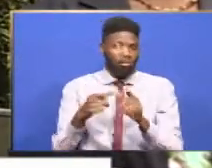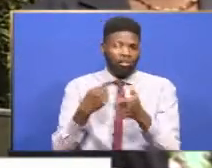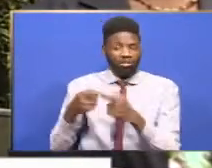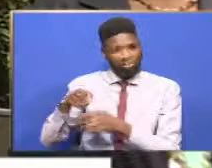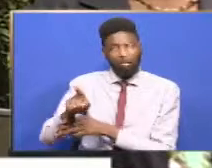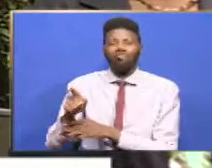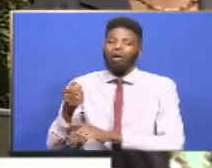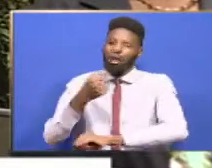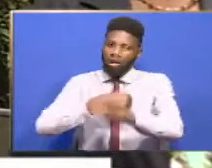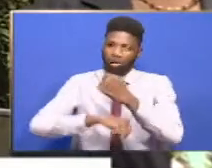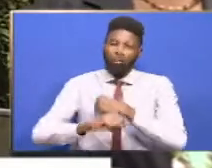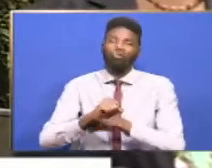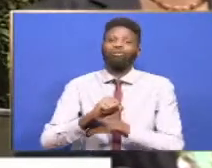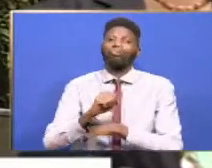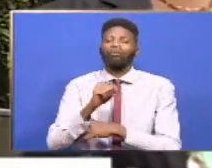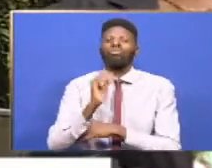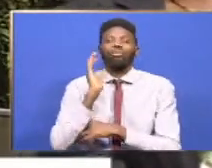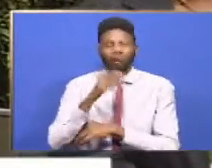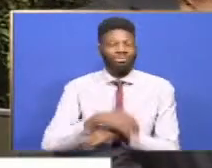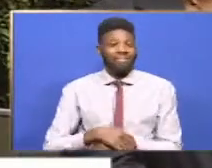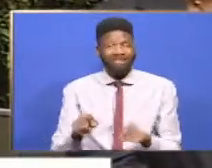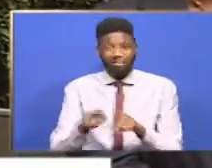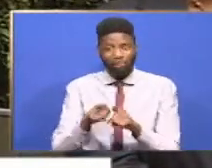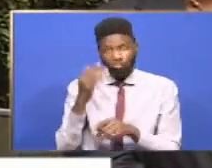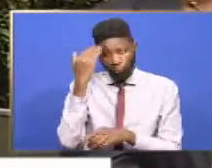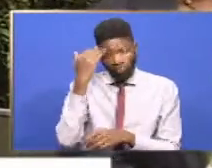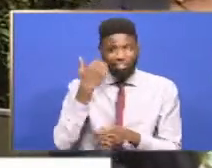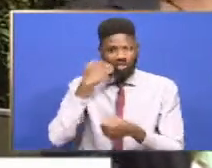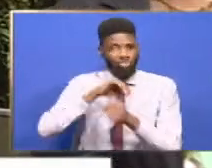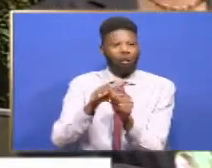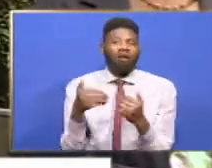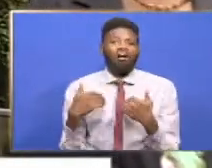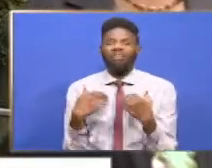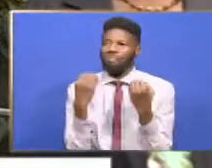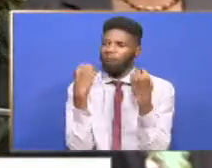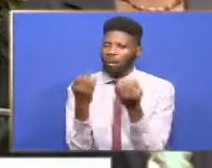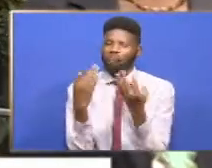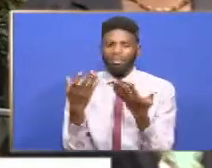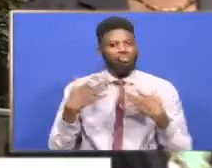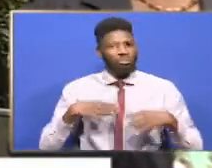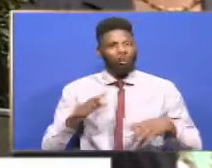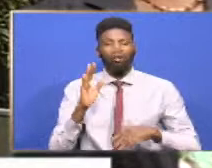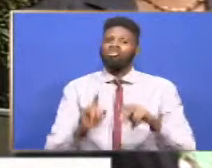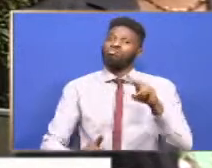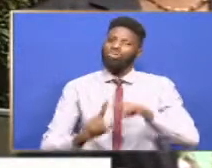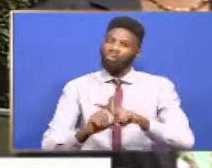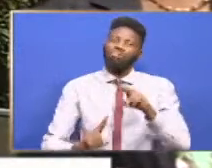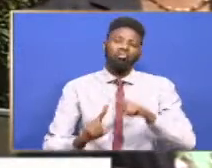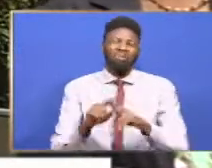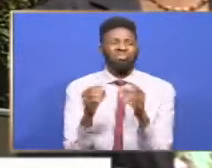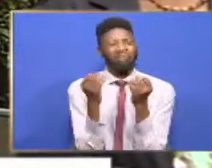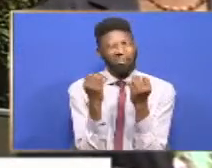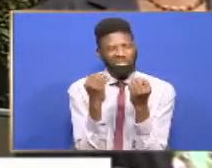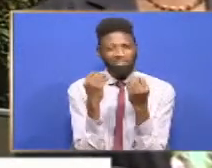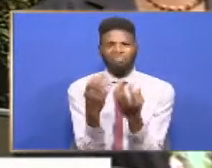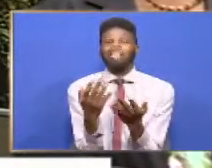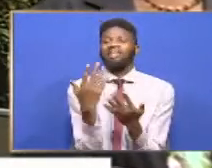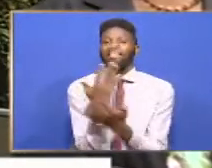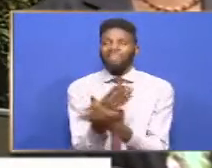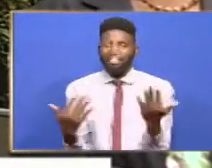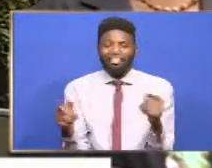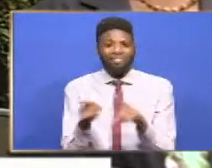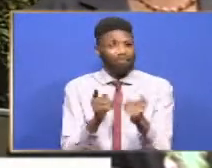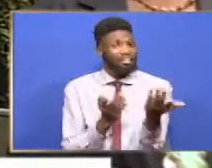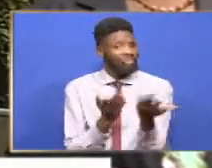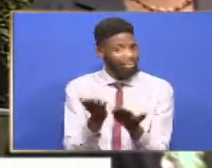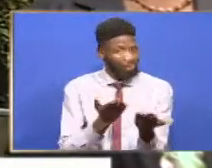Remember also, because we are dealing with a pandemic, there are very many people who will come with all sorts of goods and services to be